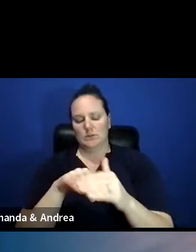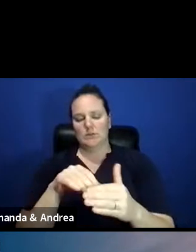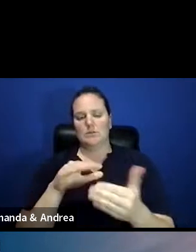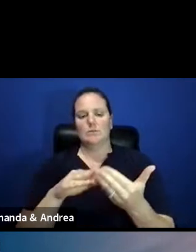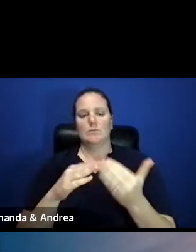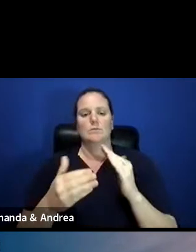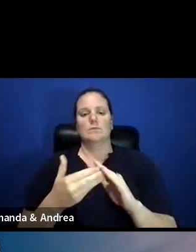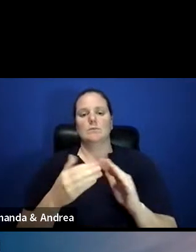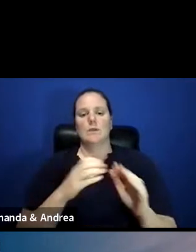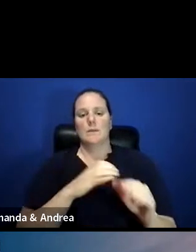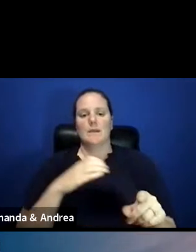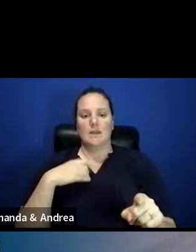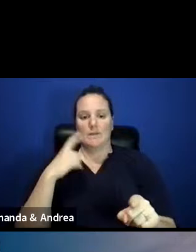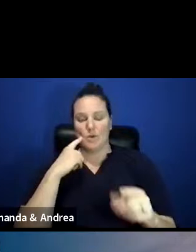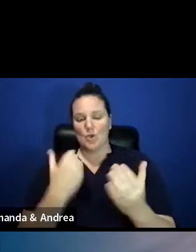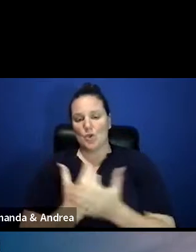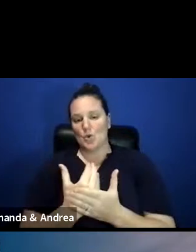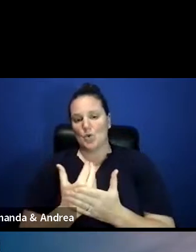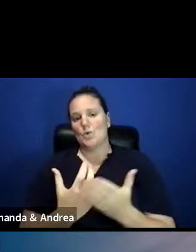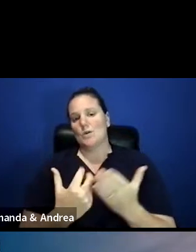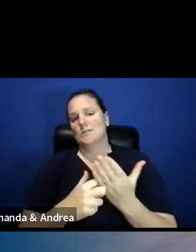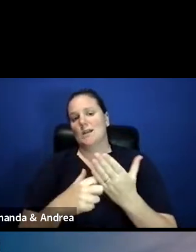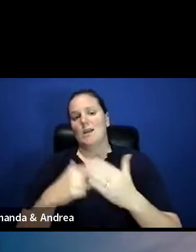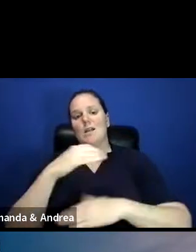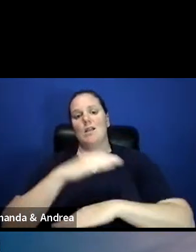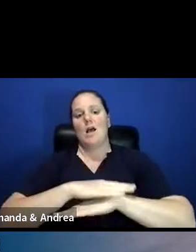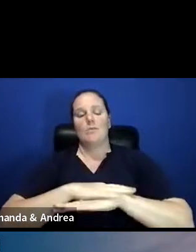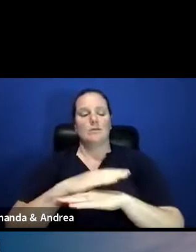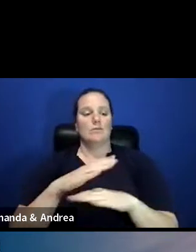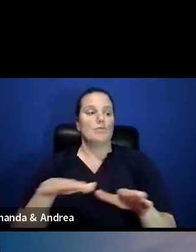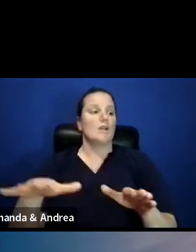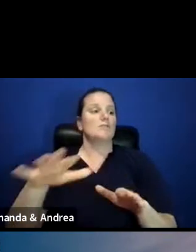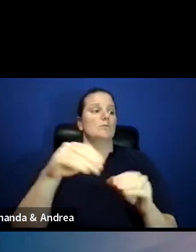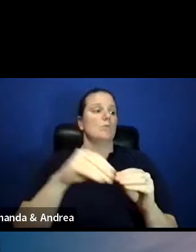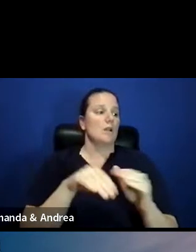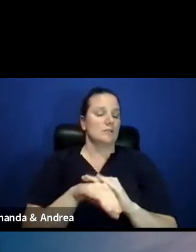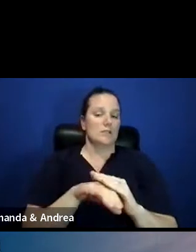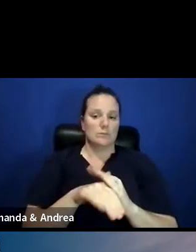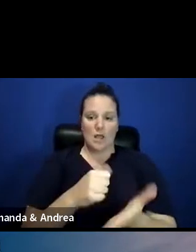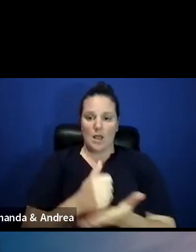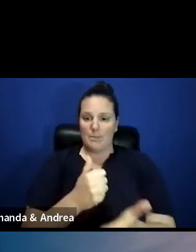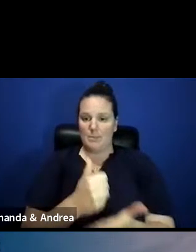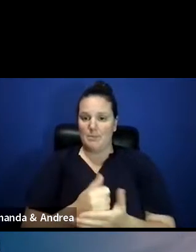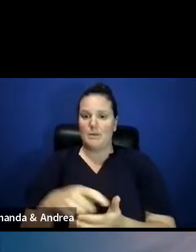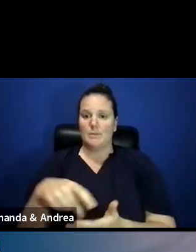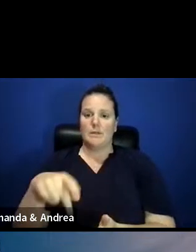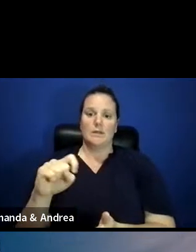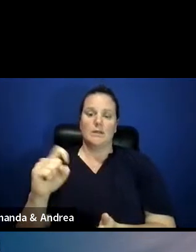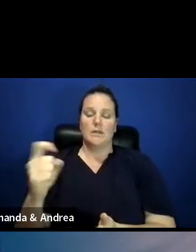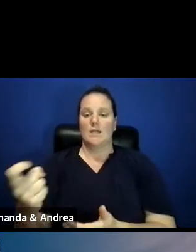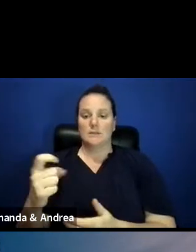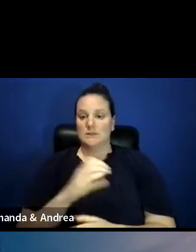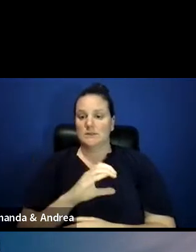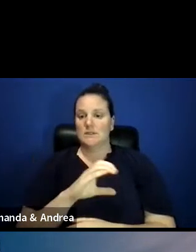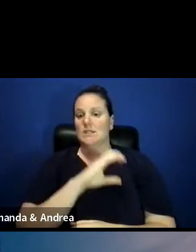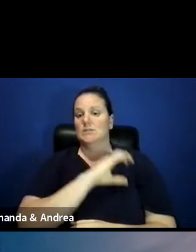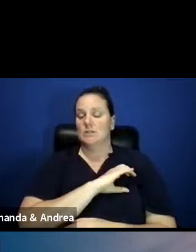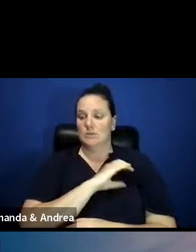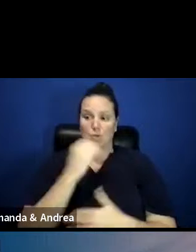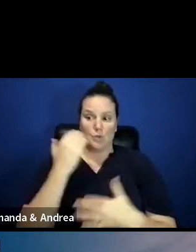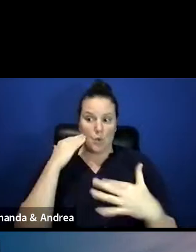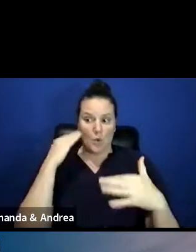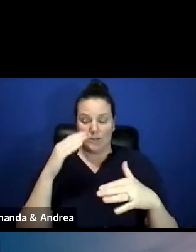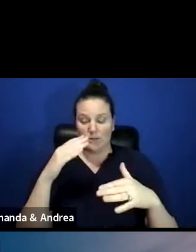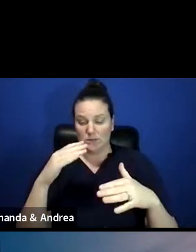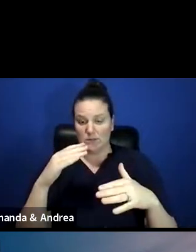to make the new ticket lobby and the rest of the airport more accessible. He is also a member of the PDX Citizen Noise Advisory Committee, as well